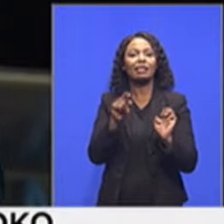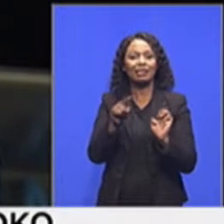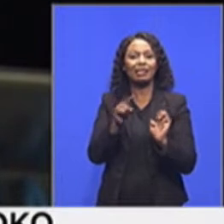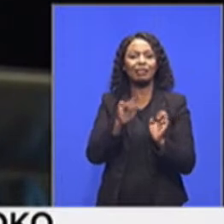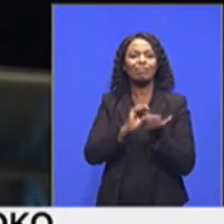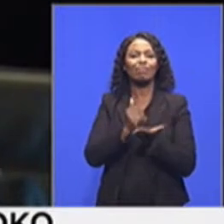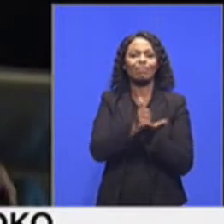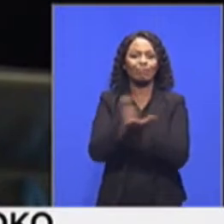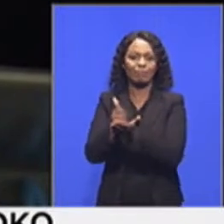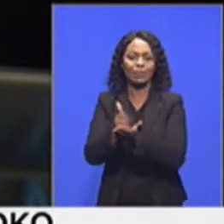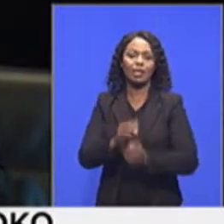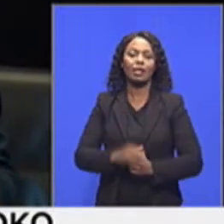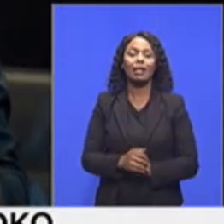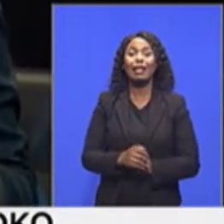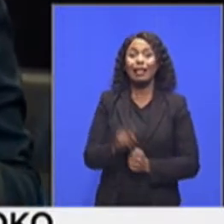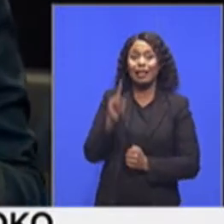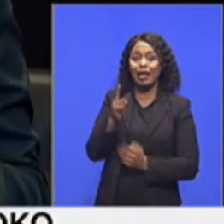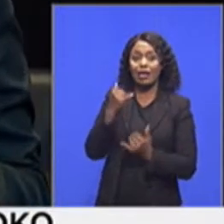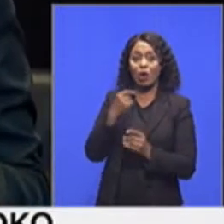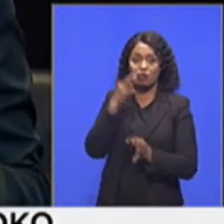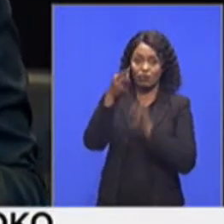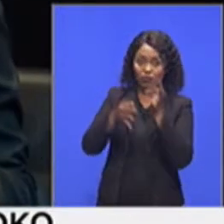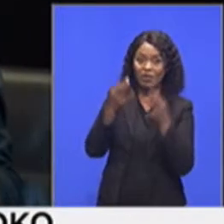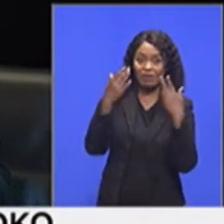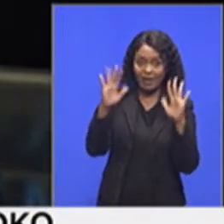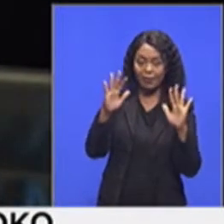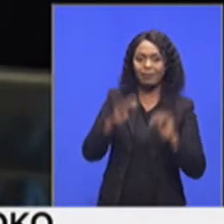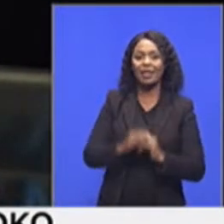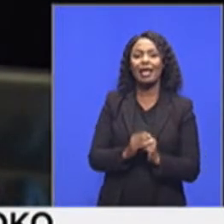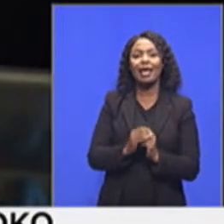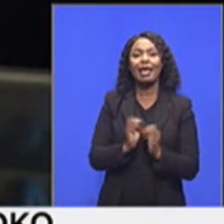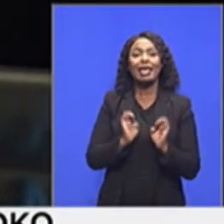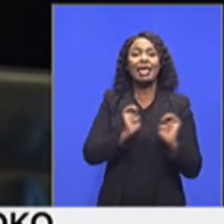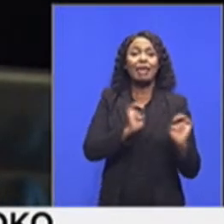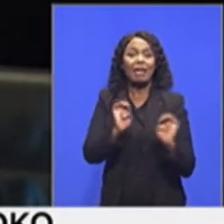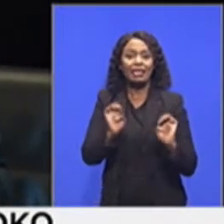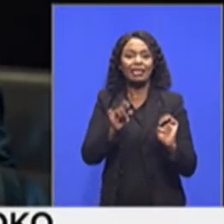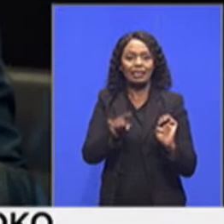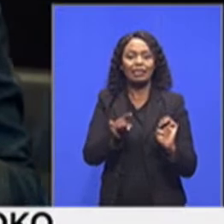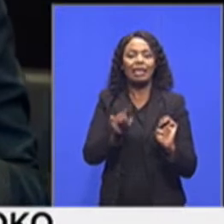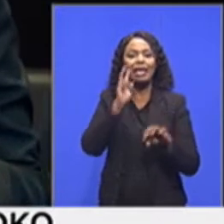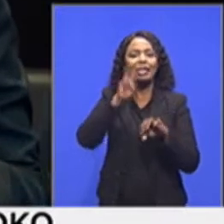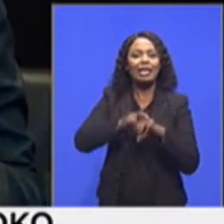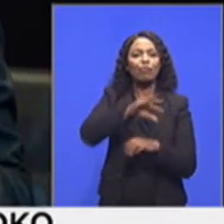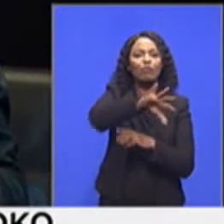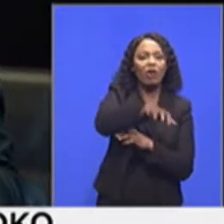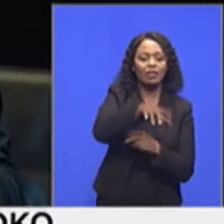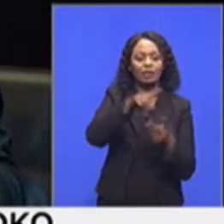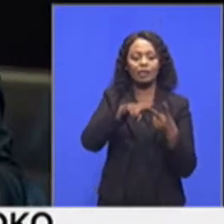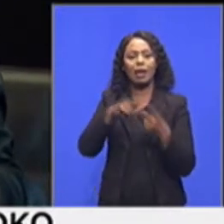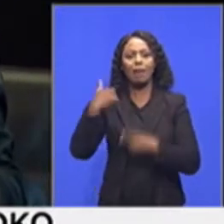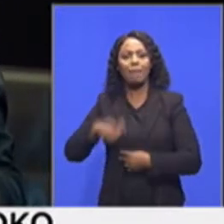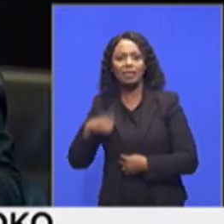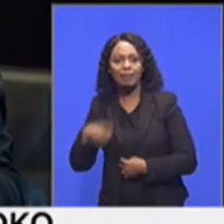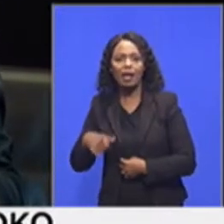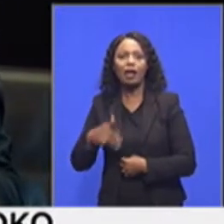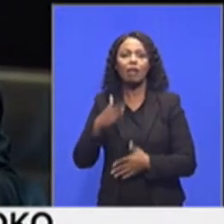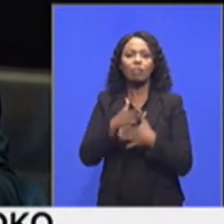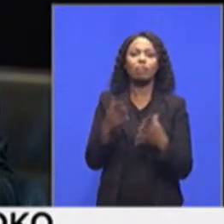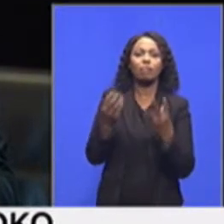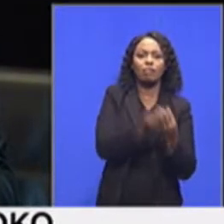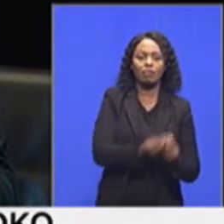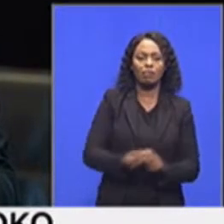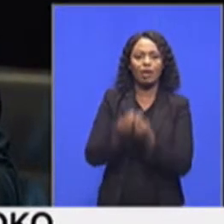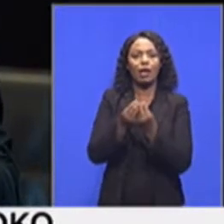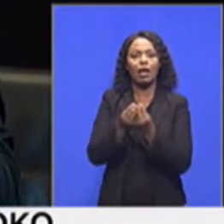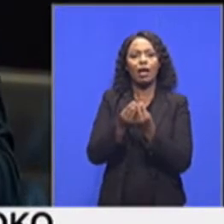as I've indicated, the emergency response also requires provinces and municipalities to reprioritize existing allocations to